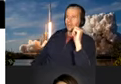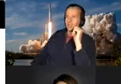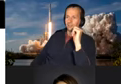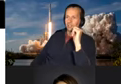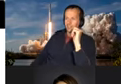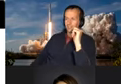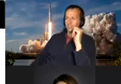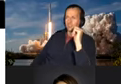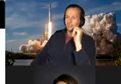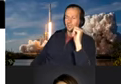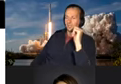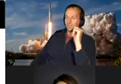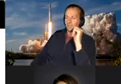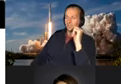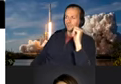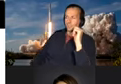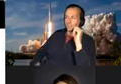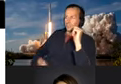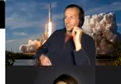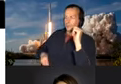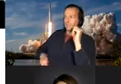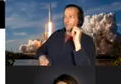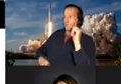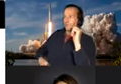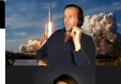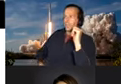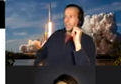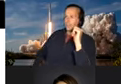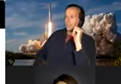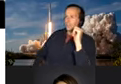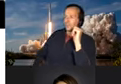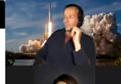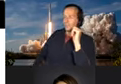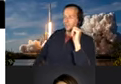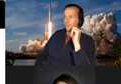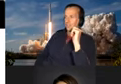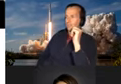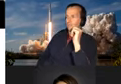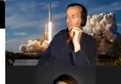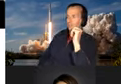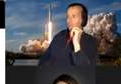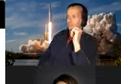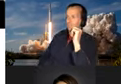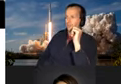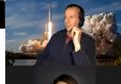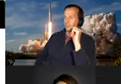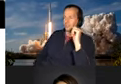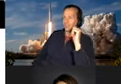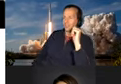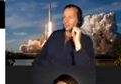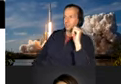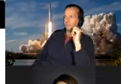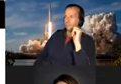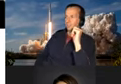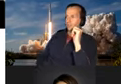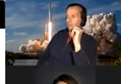unusually mild disease in that population. For example, in the UK, despite the fact that they have, that they're